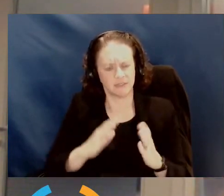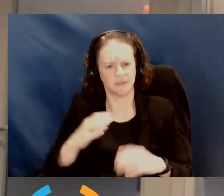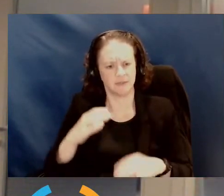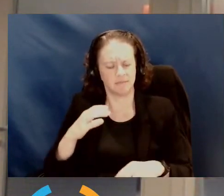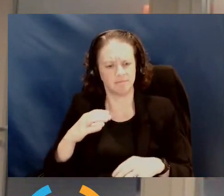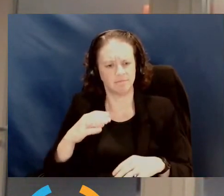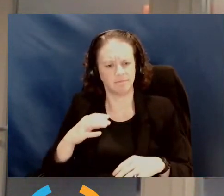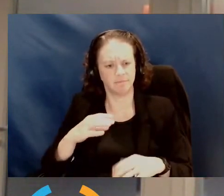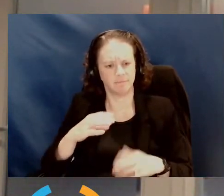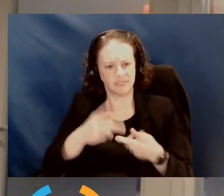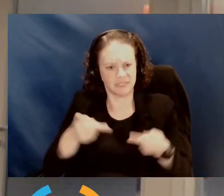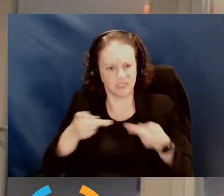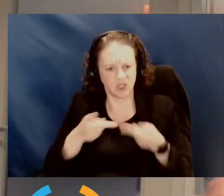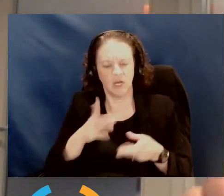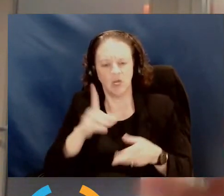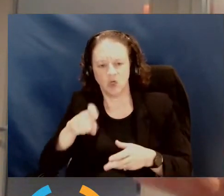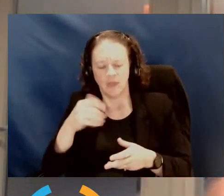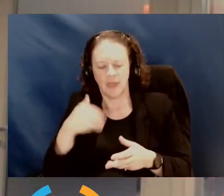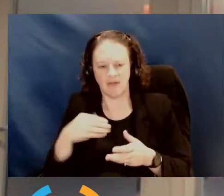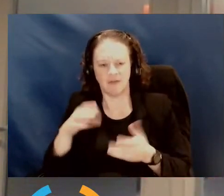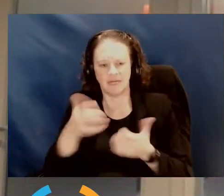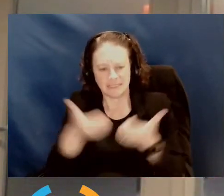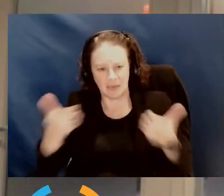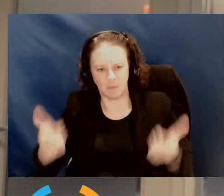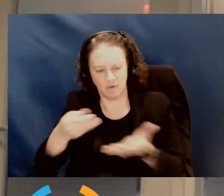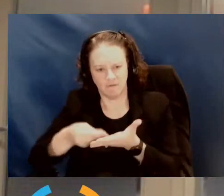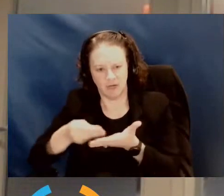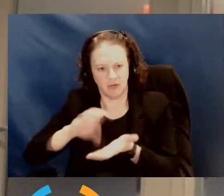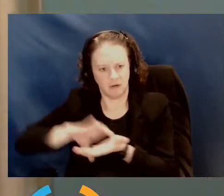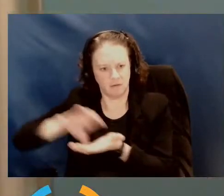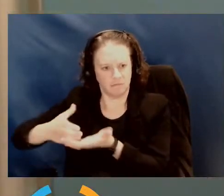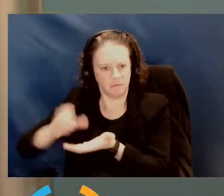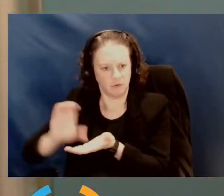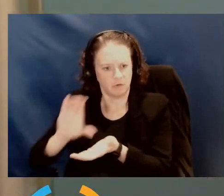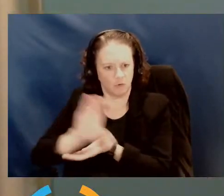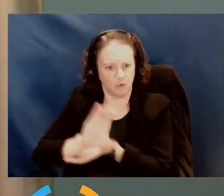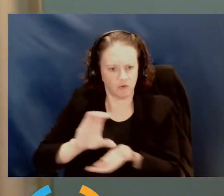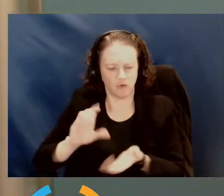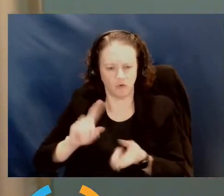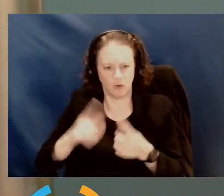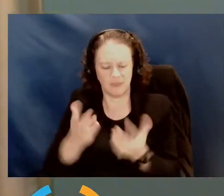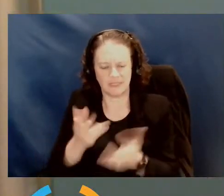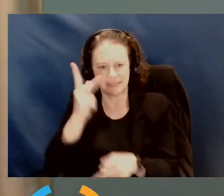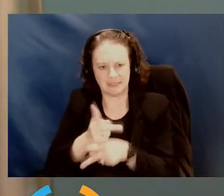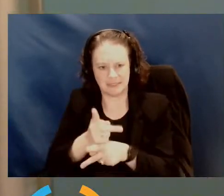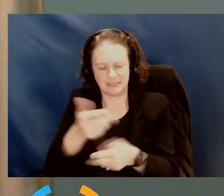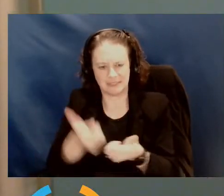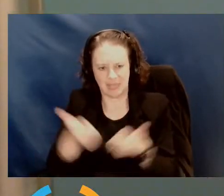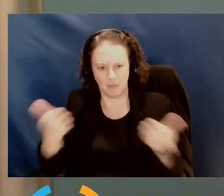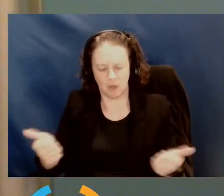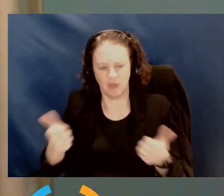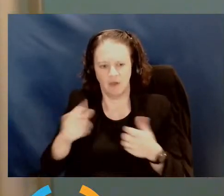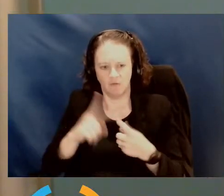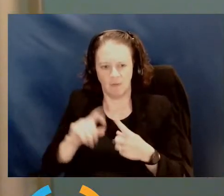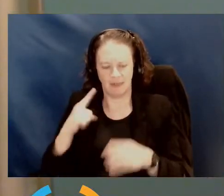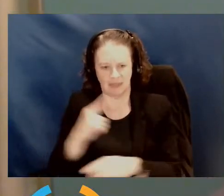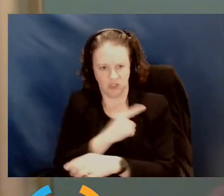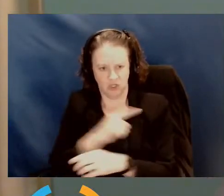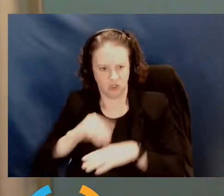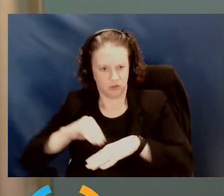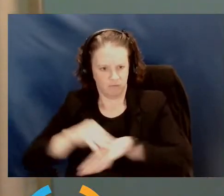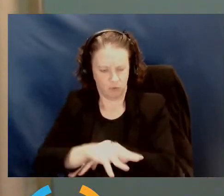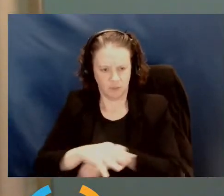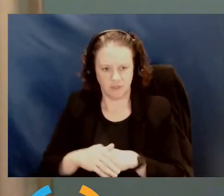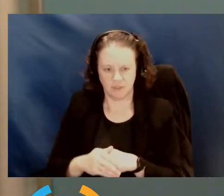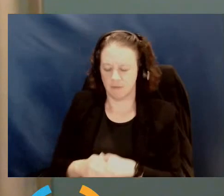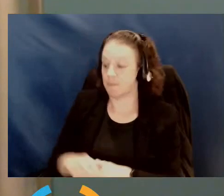that office independent from any of the elected officials or legislature? Yes and yes. I supported the vote